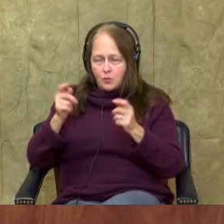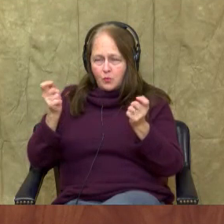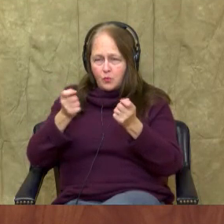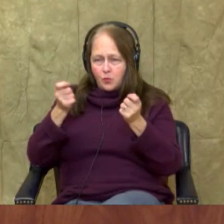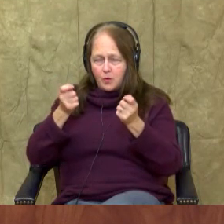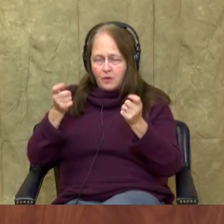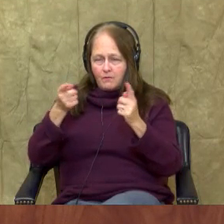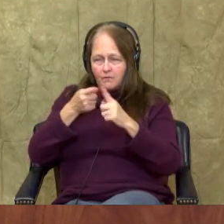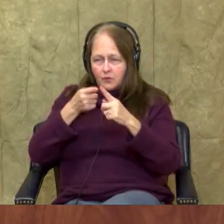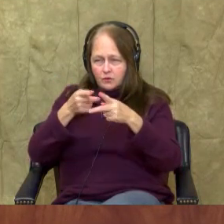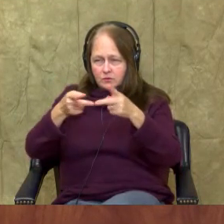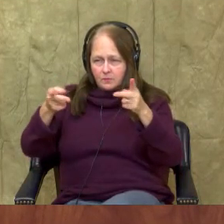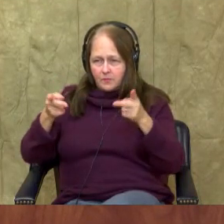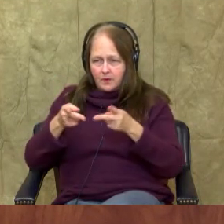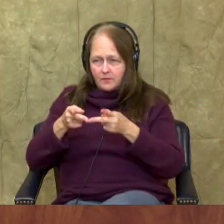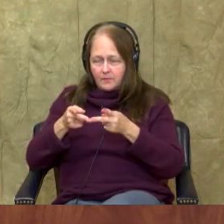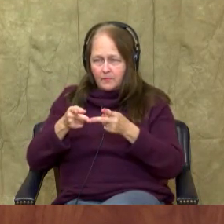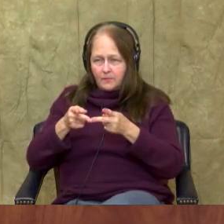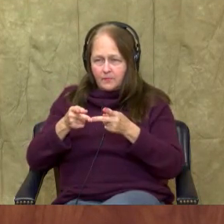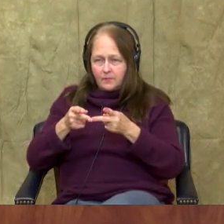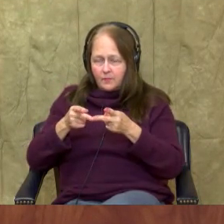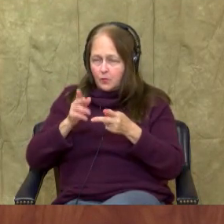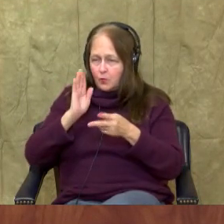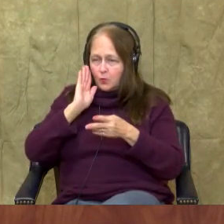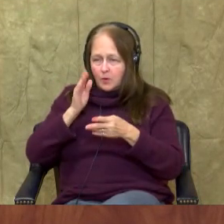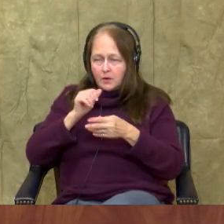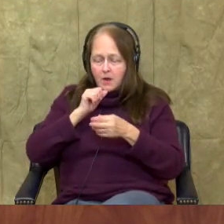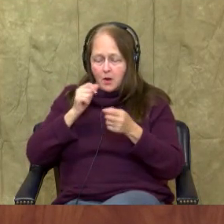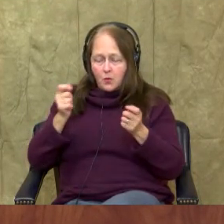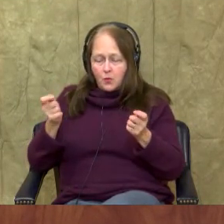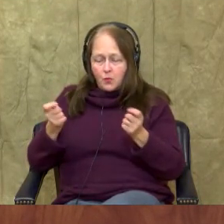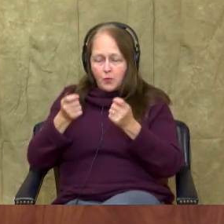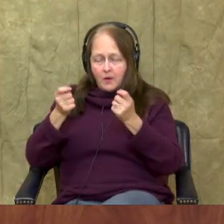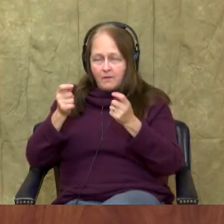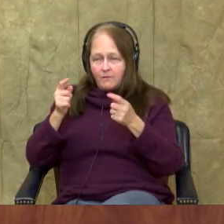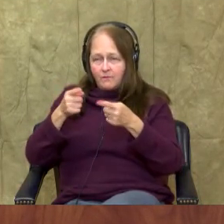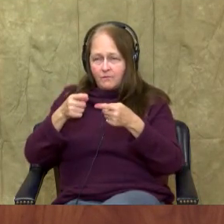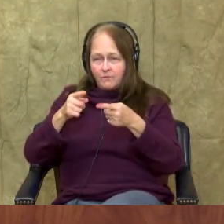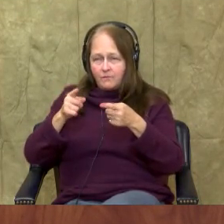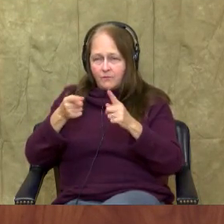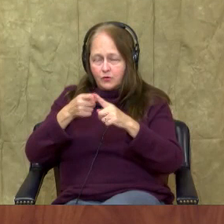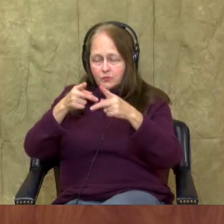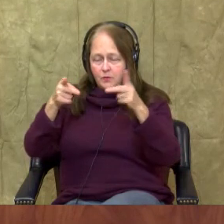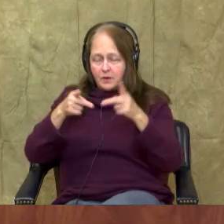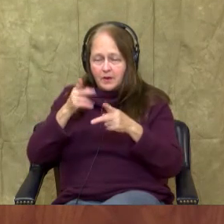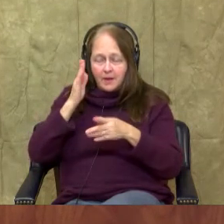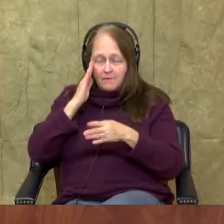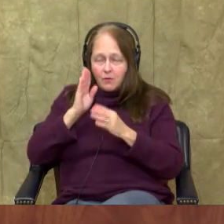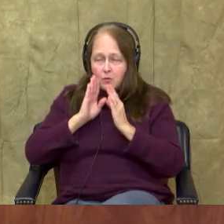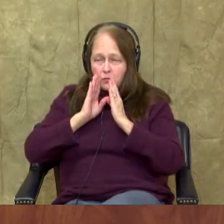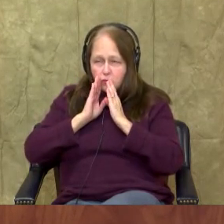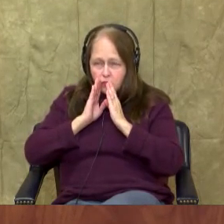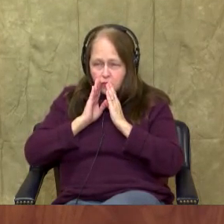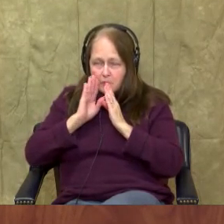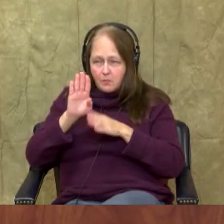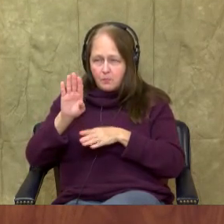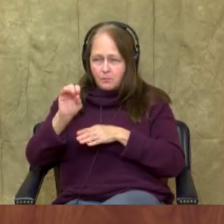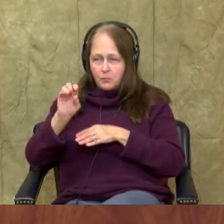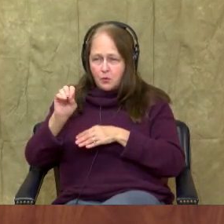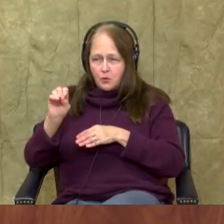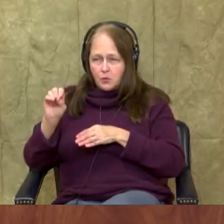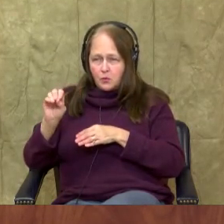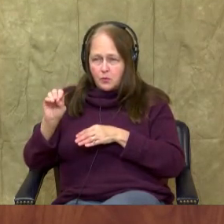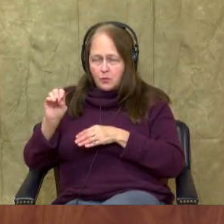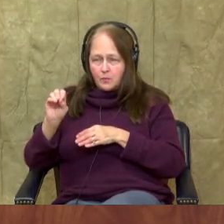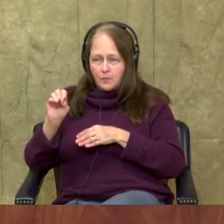place. They're obviously not going to be winning first place if they're in a stadium full of people booing them. So encourage, we can think